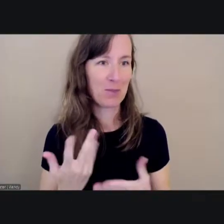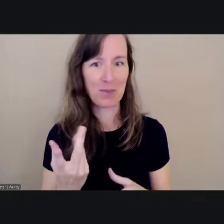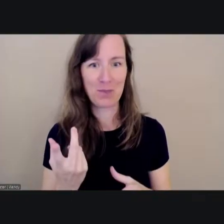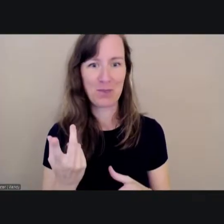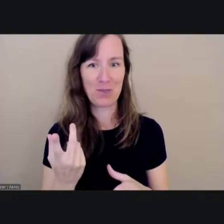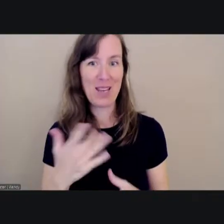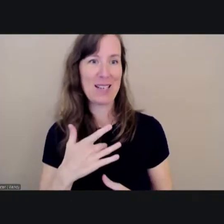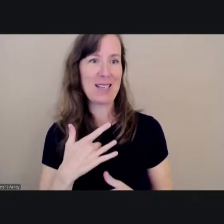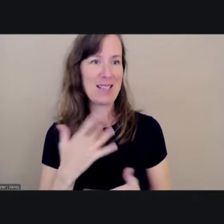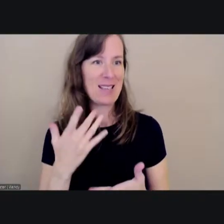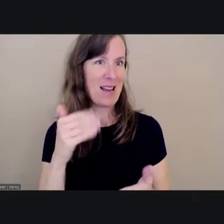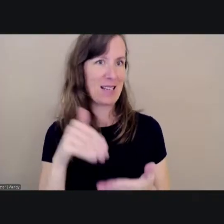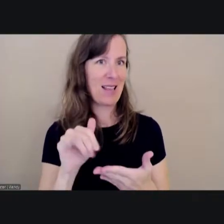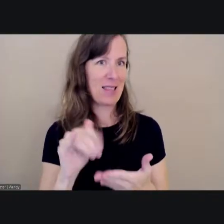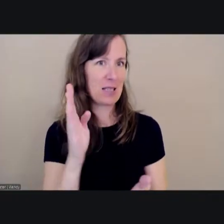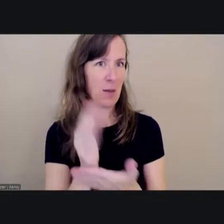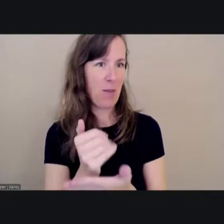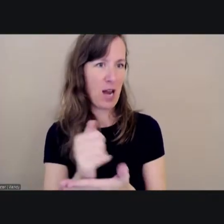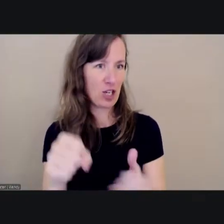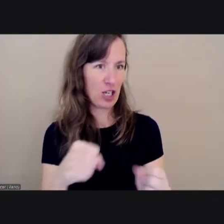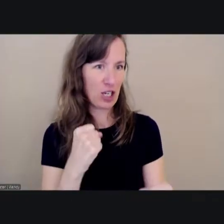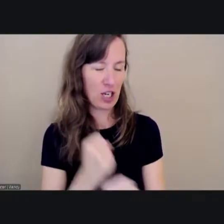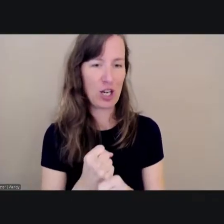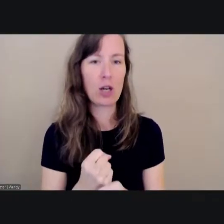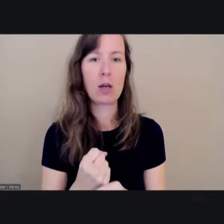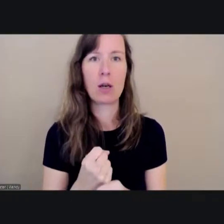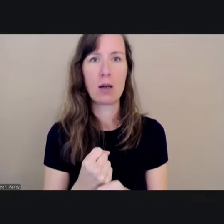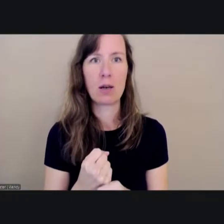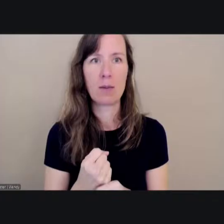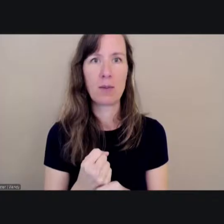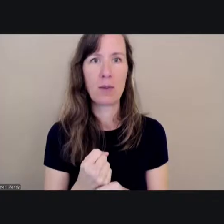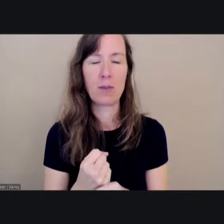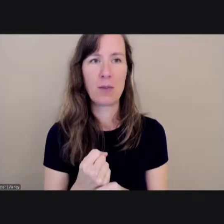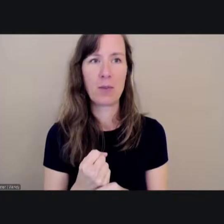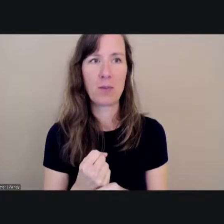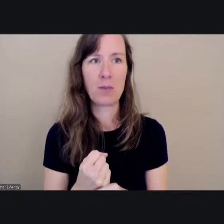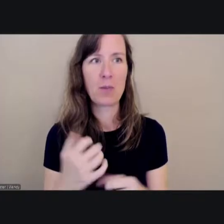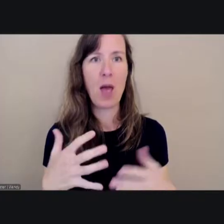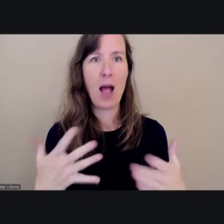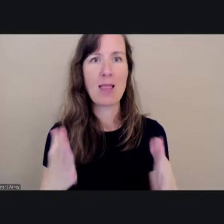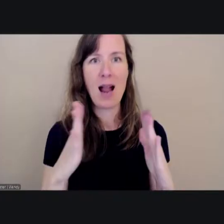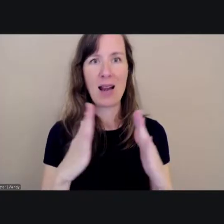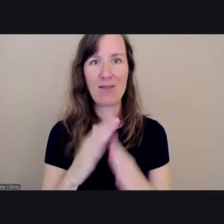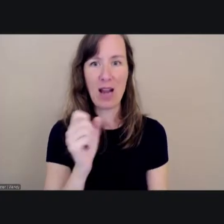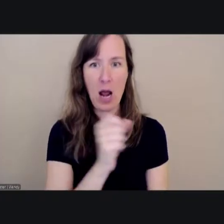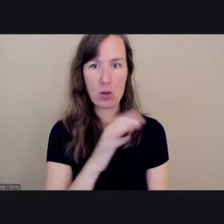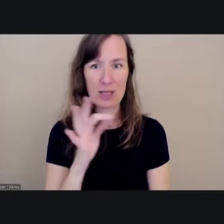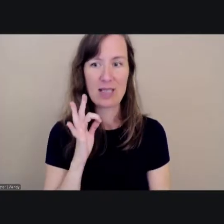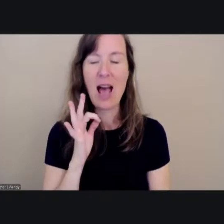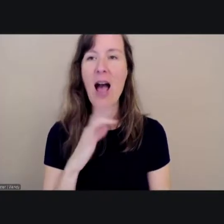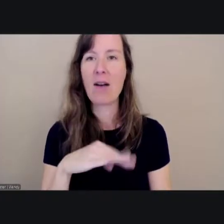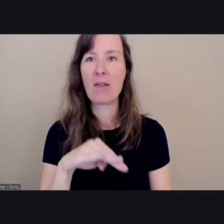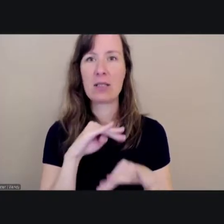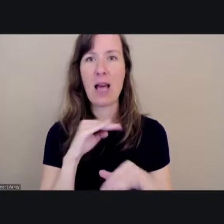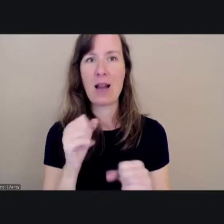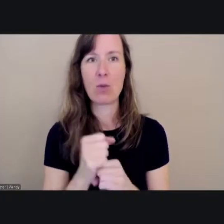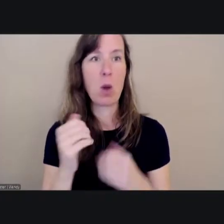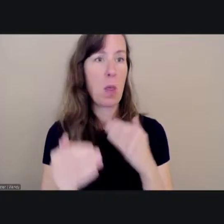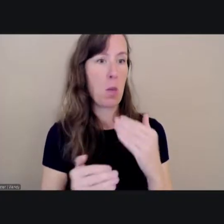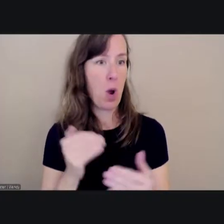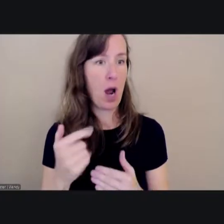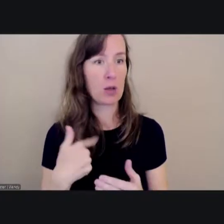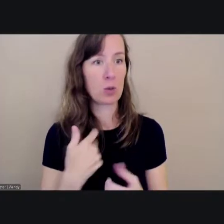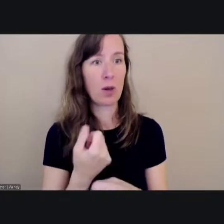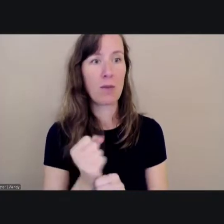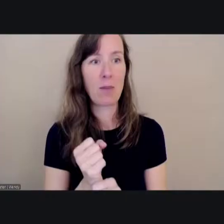year. Okay, we've made a lot as town staff, and I'm satisfied with the progress that we've made, but we will